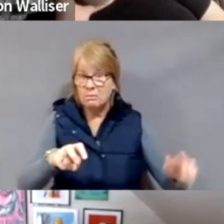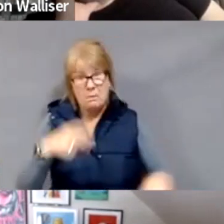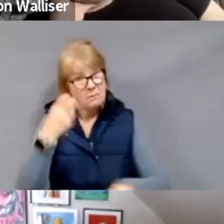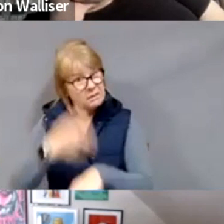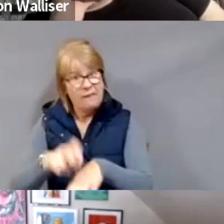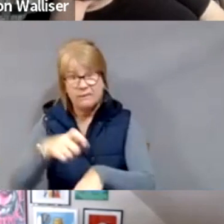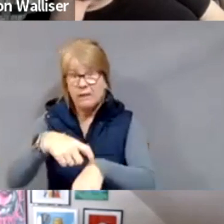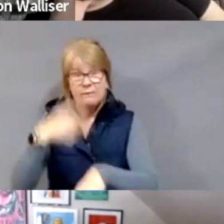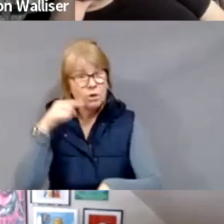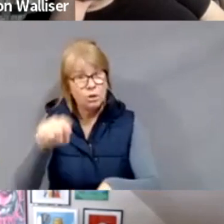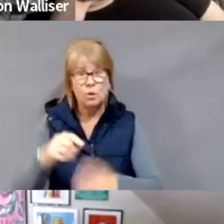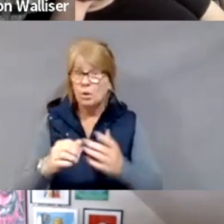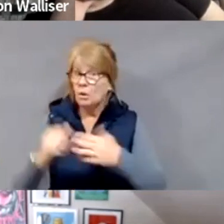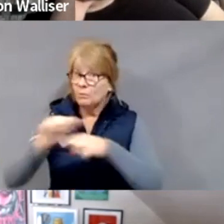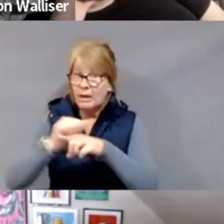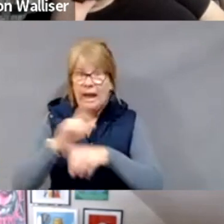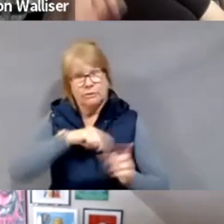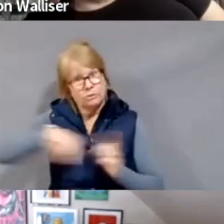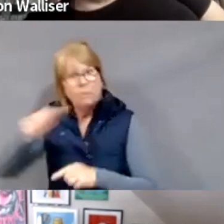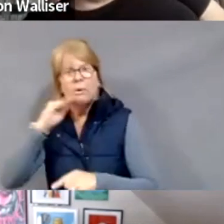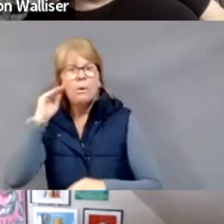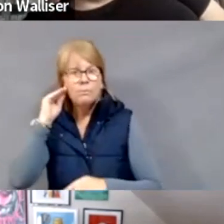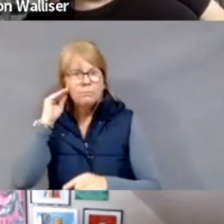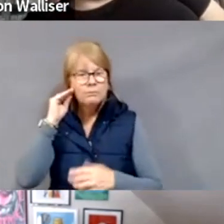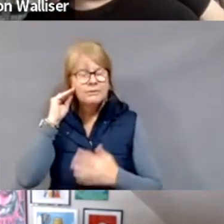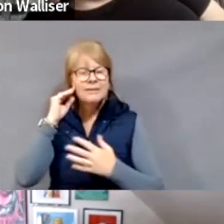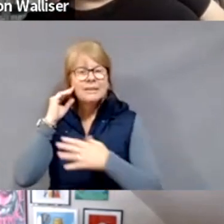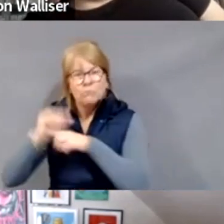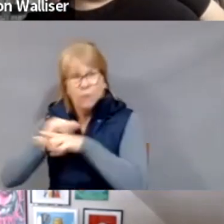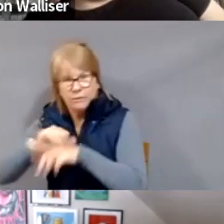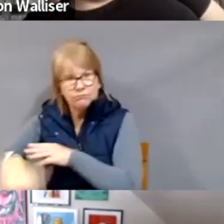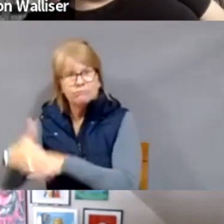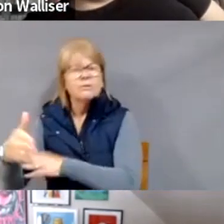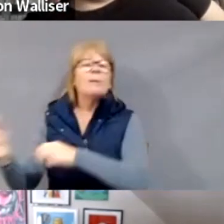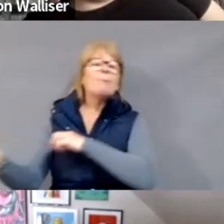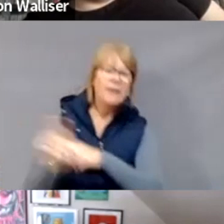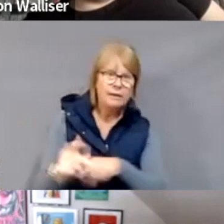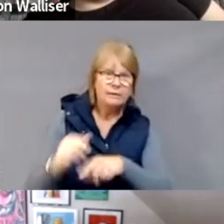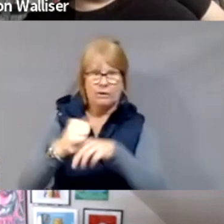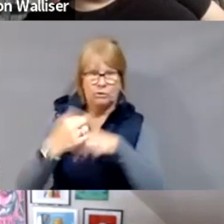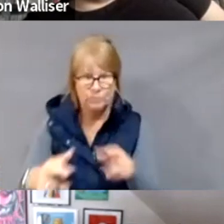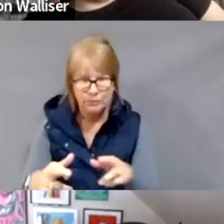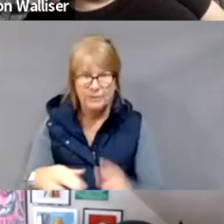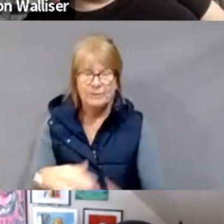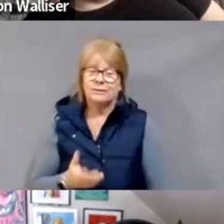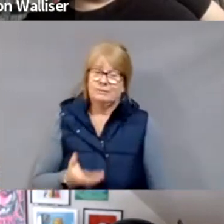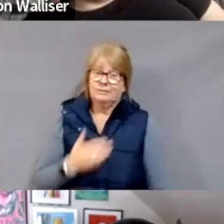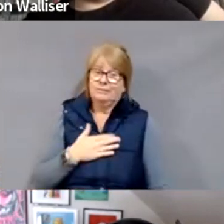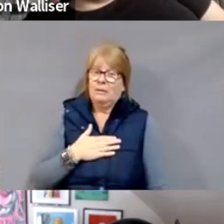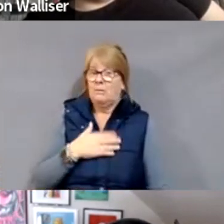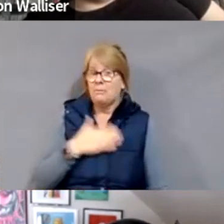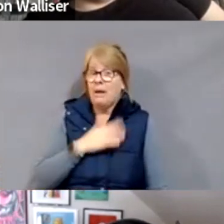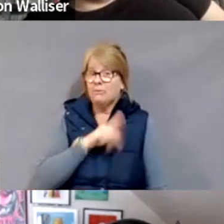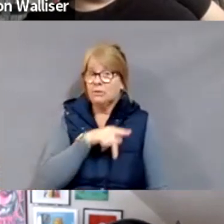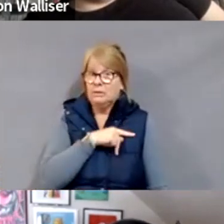like, you have to go home and you have to do that work that night. So speaking to that, that's one of the things that, like, just personally, I